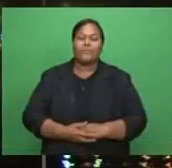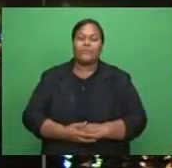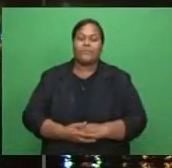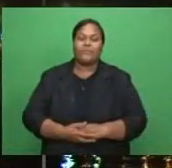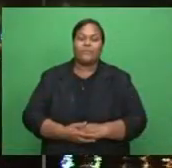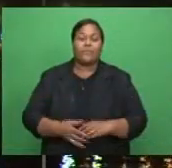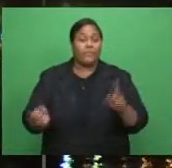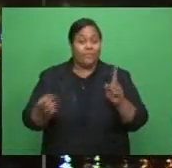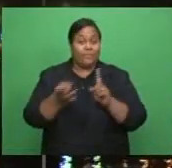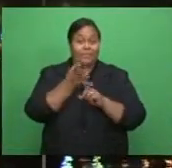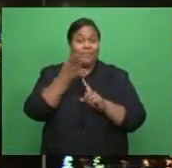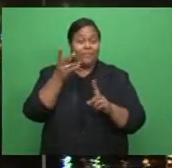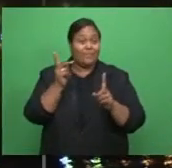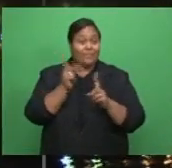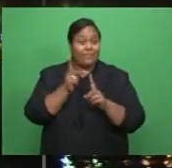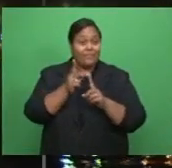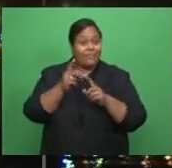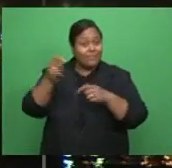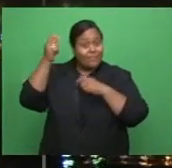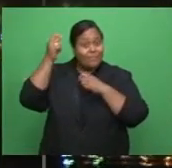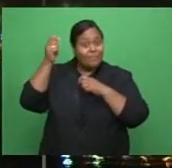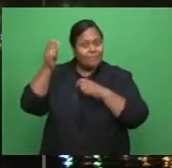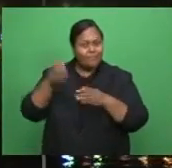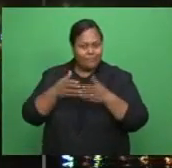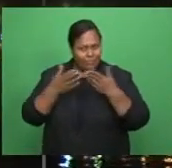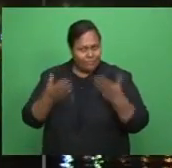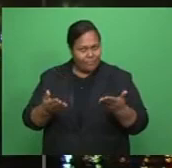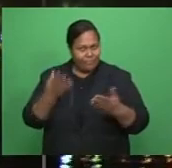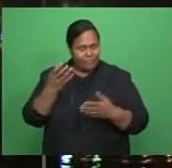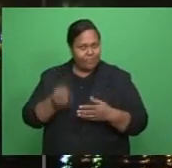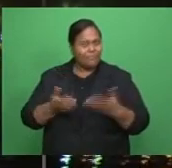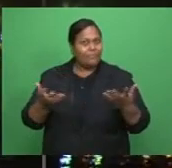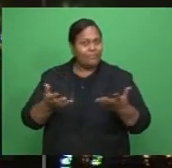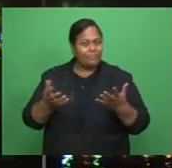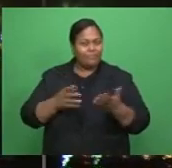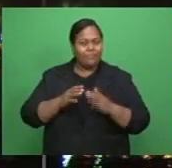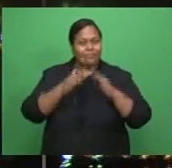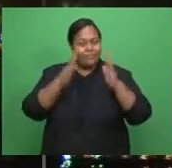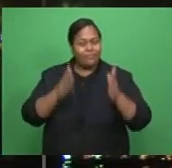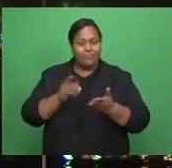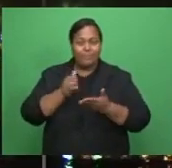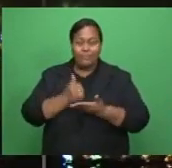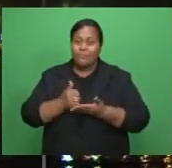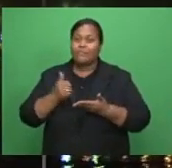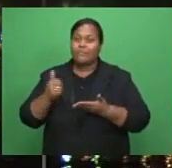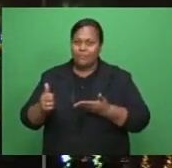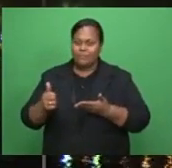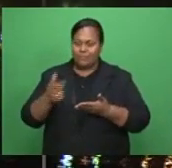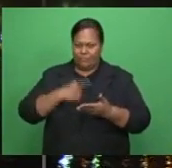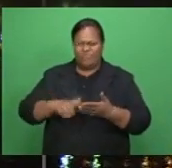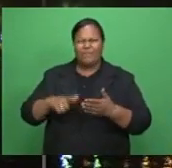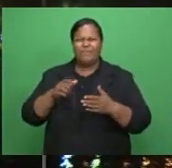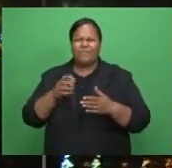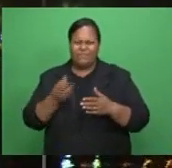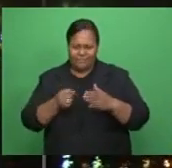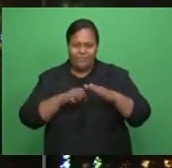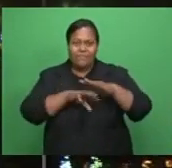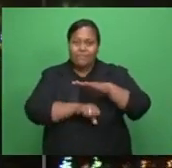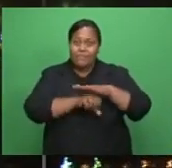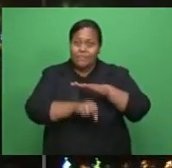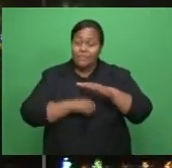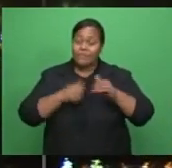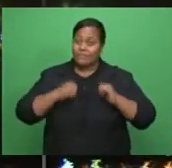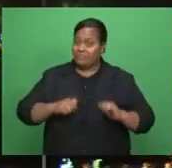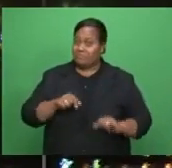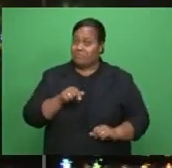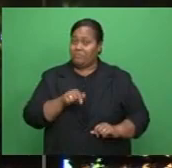A special purpose audit will be carried out at the Housing Authority following allegations of corrupt practices. Housing Minister Pramila Kumar had